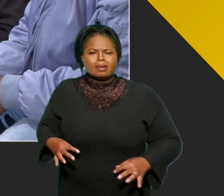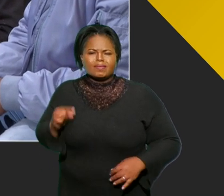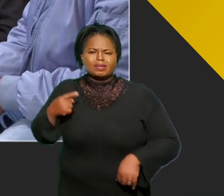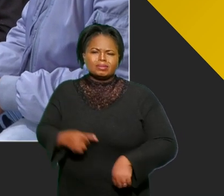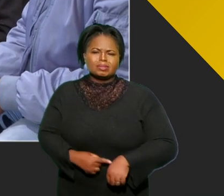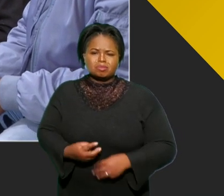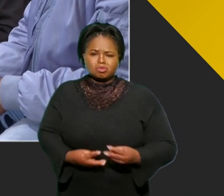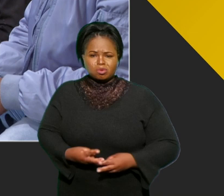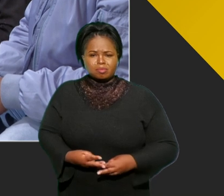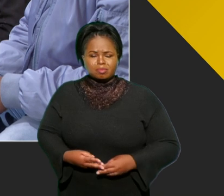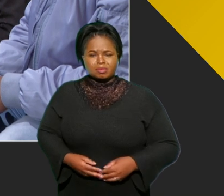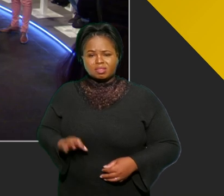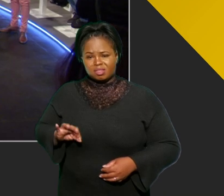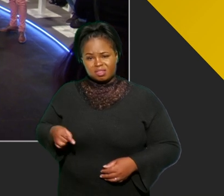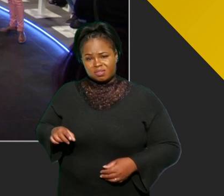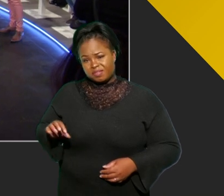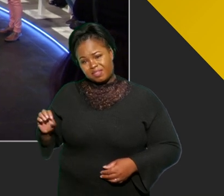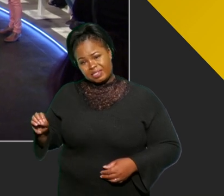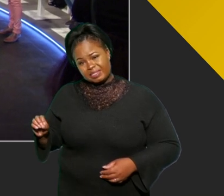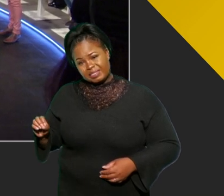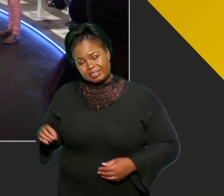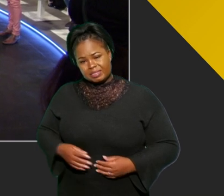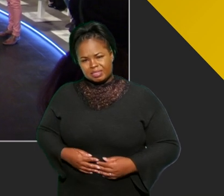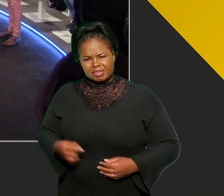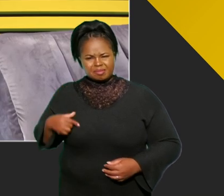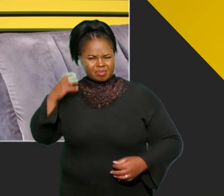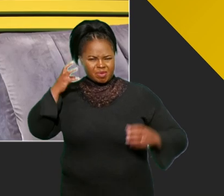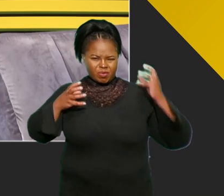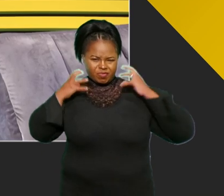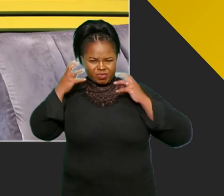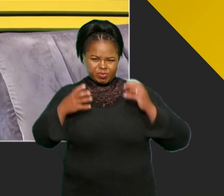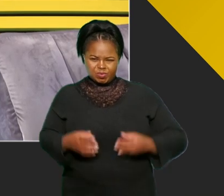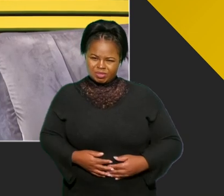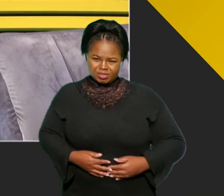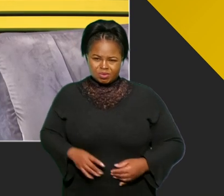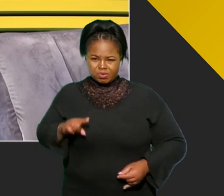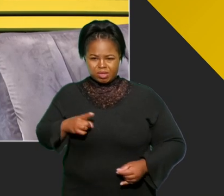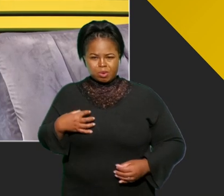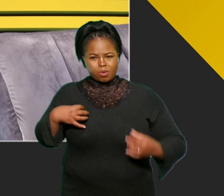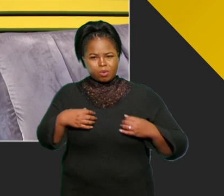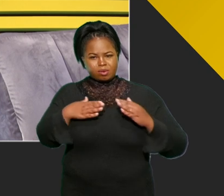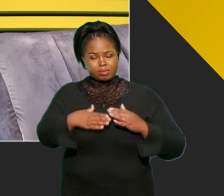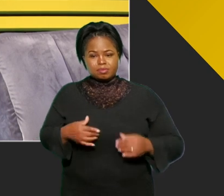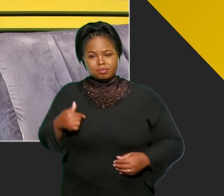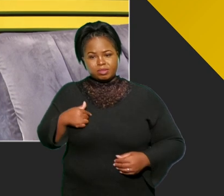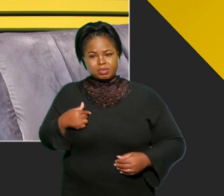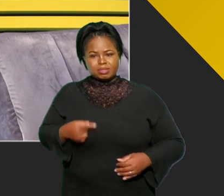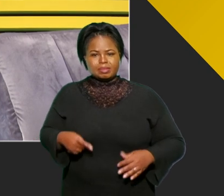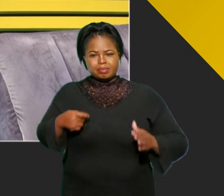wokuqala usathola internship. 3.5, Nicolette, is enough. Ngale confusion Melody, as somebody who also owns property, ke iputsa gore nna ke reke